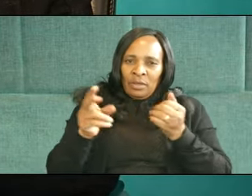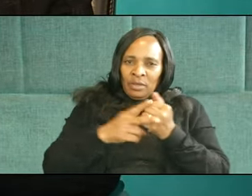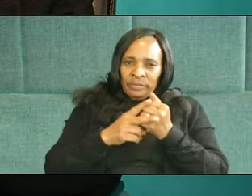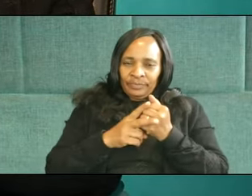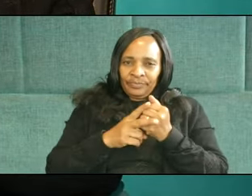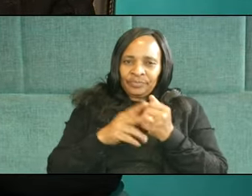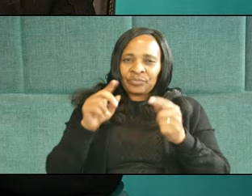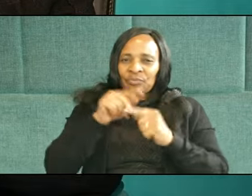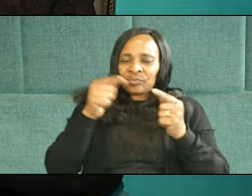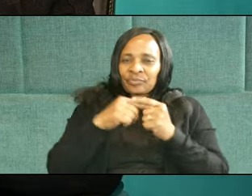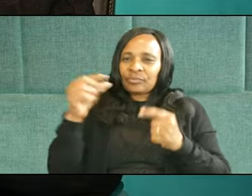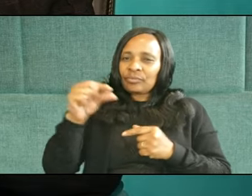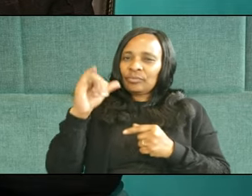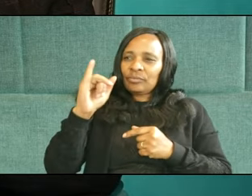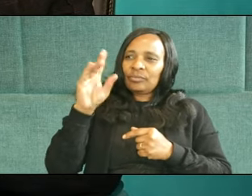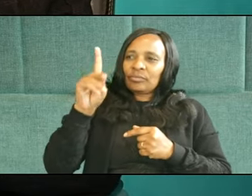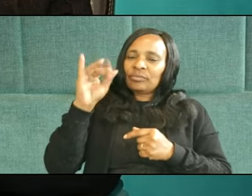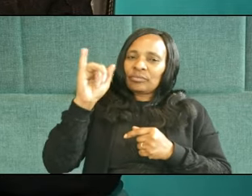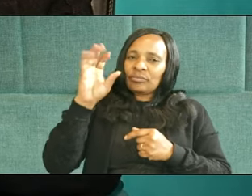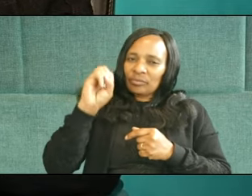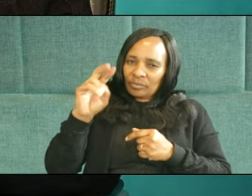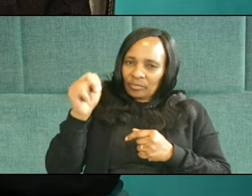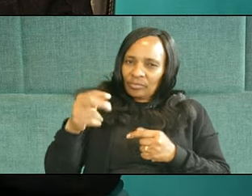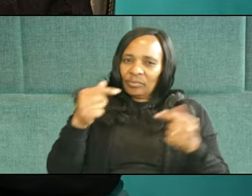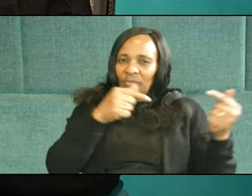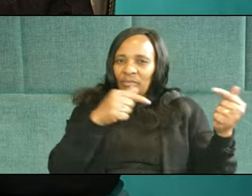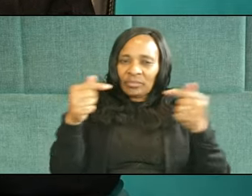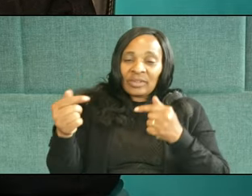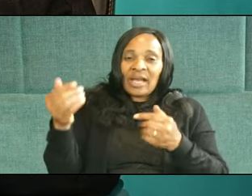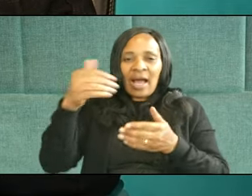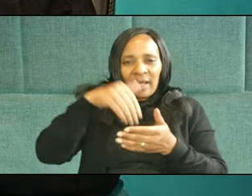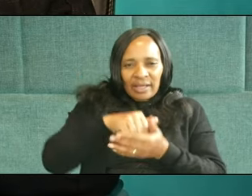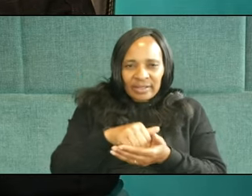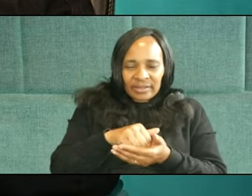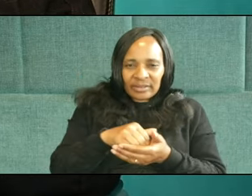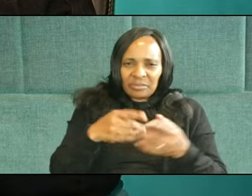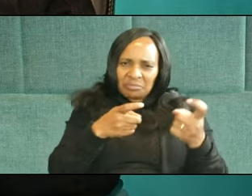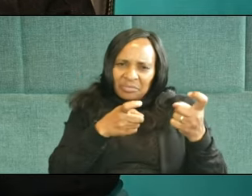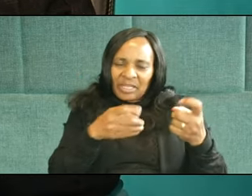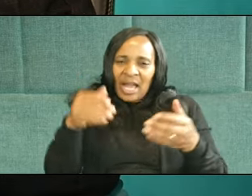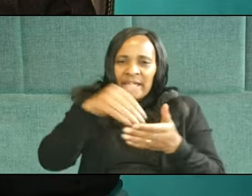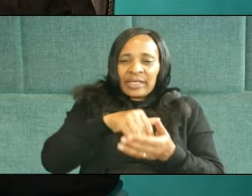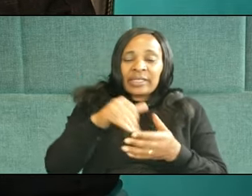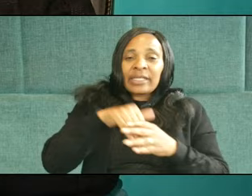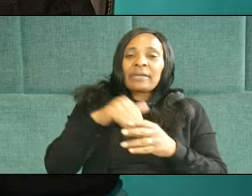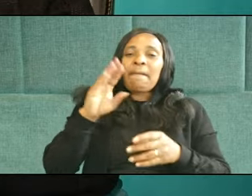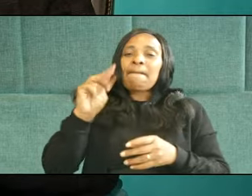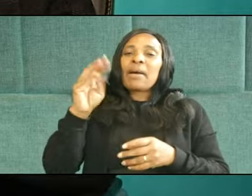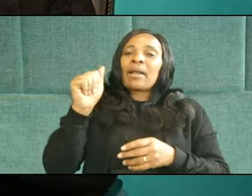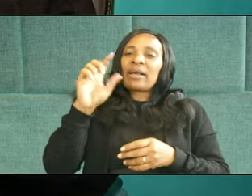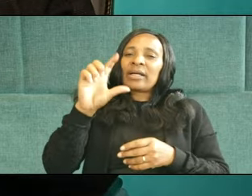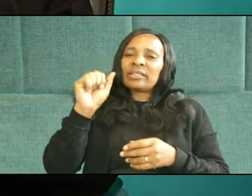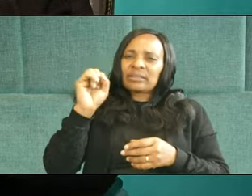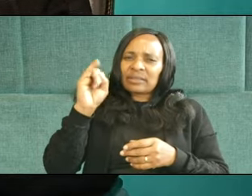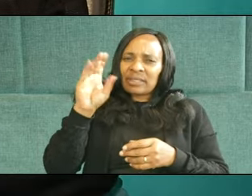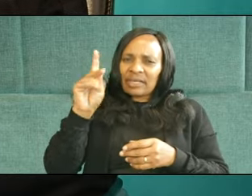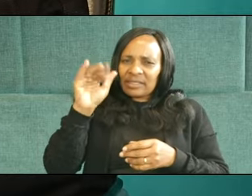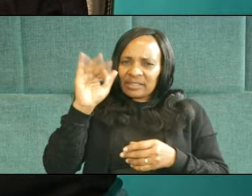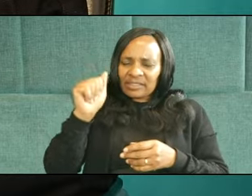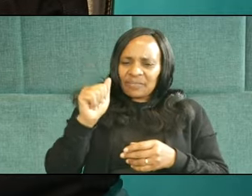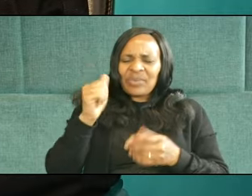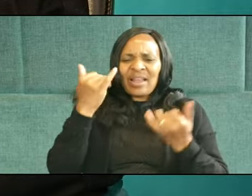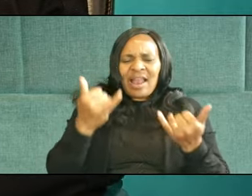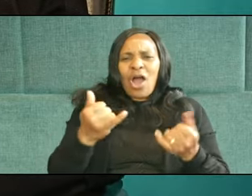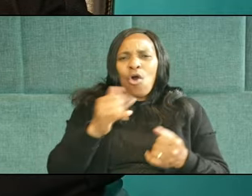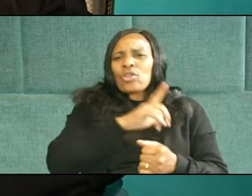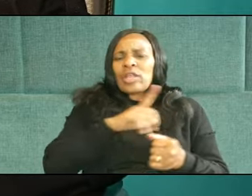when Gideon was going to fight again the Amalekites, right? Mm-hmm. This is the same place that the Lord asked Gideon to